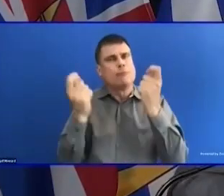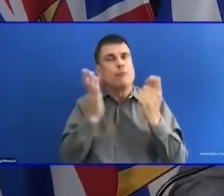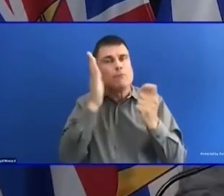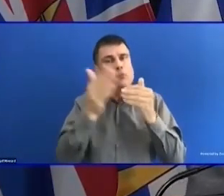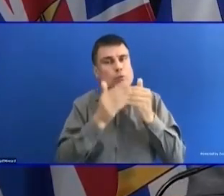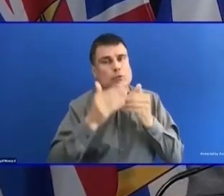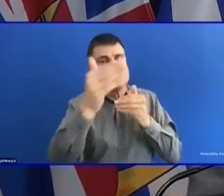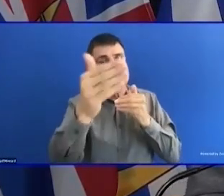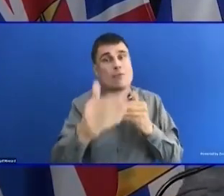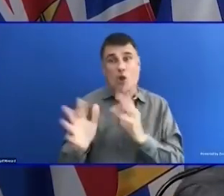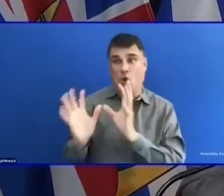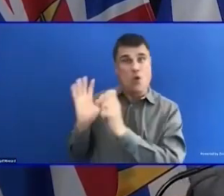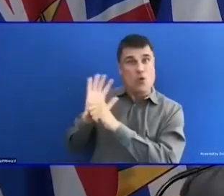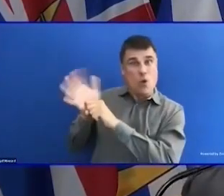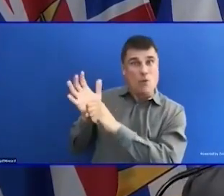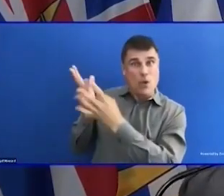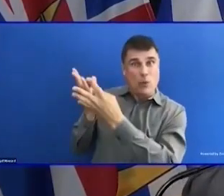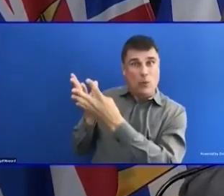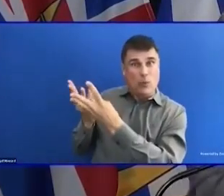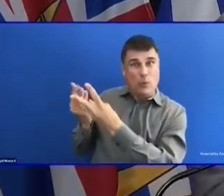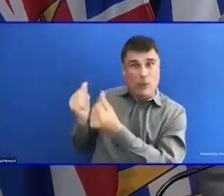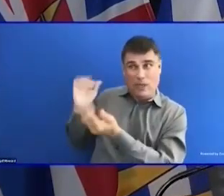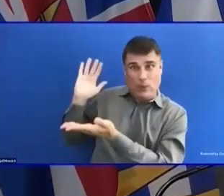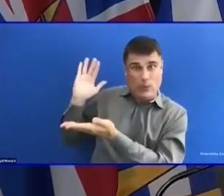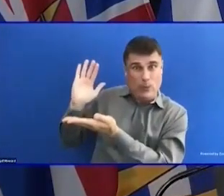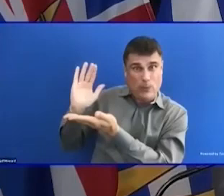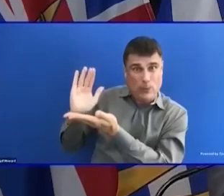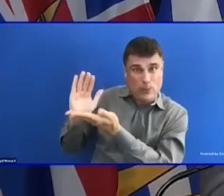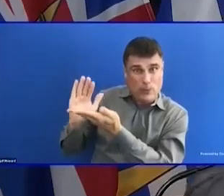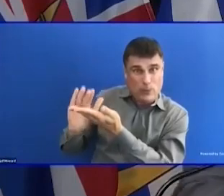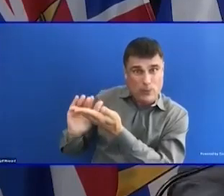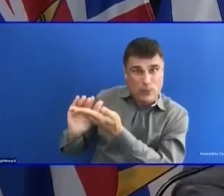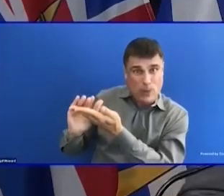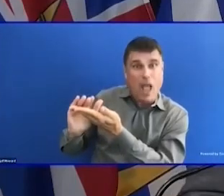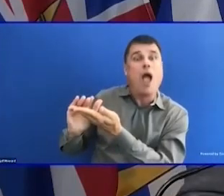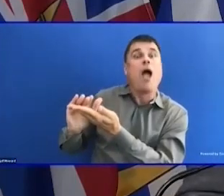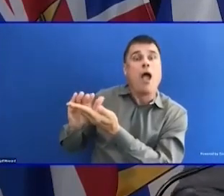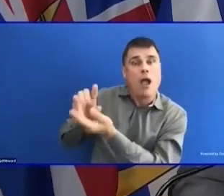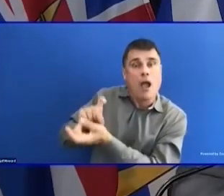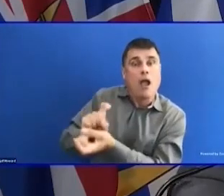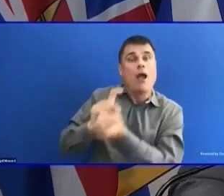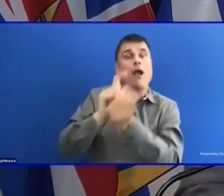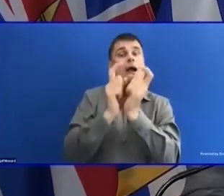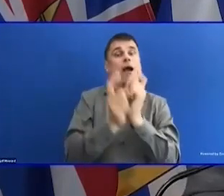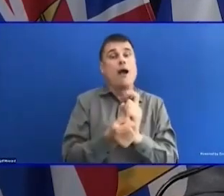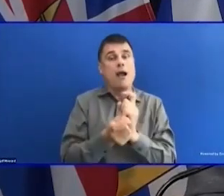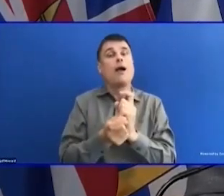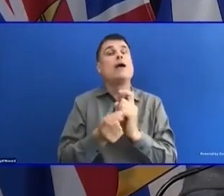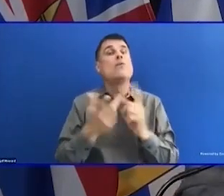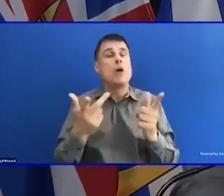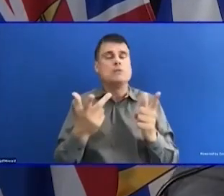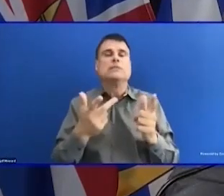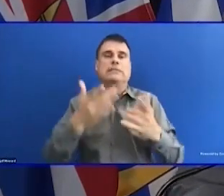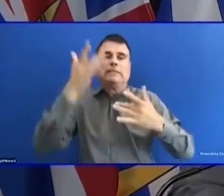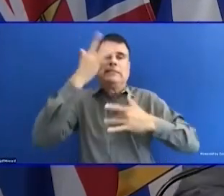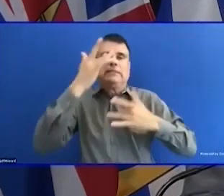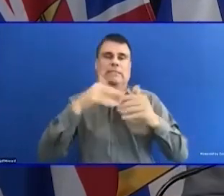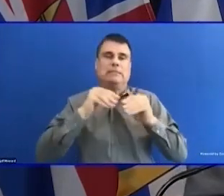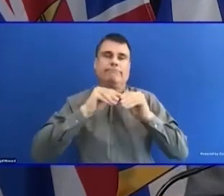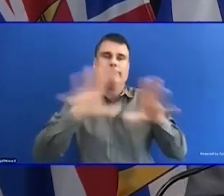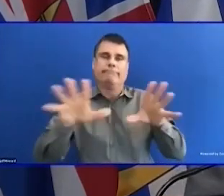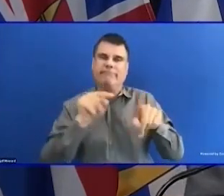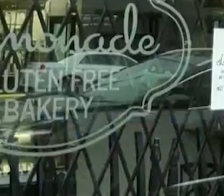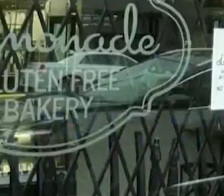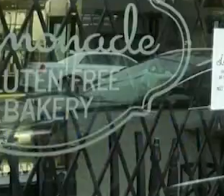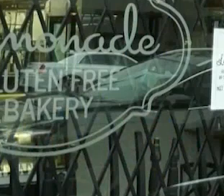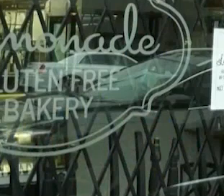a communicable disease, which means keep washing or cleaning those hands. I'm going to be wearing a mask if I'm with a group of people